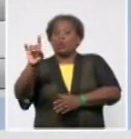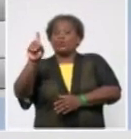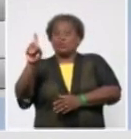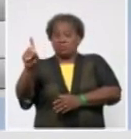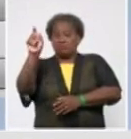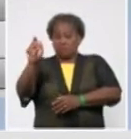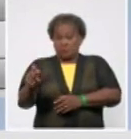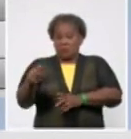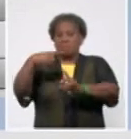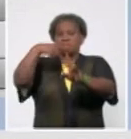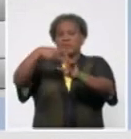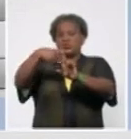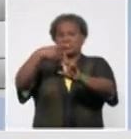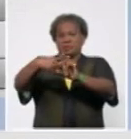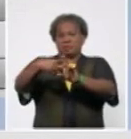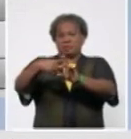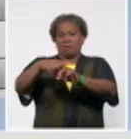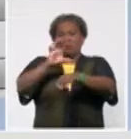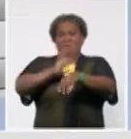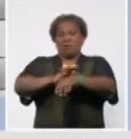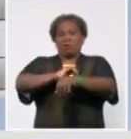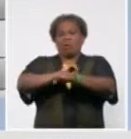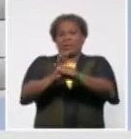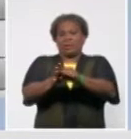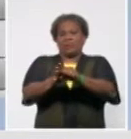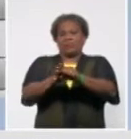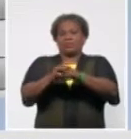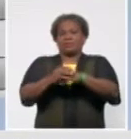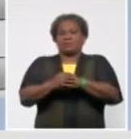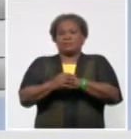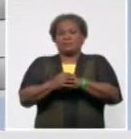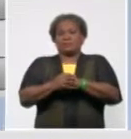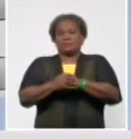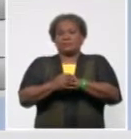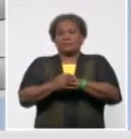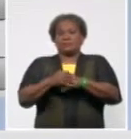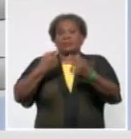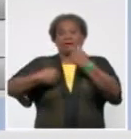Artemisa 387, Havana the most with